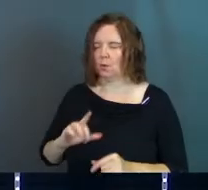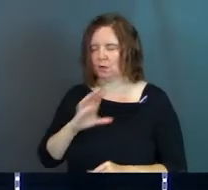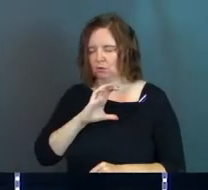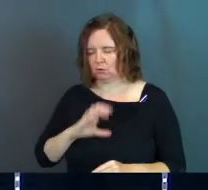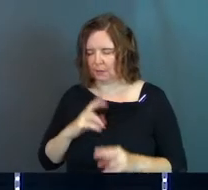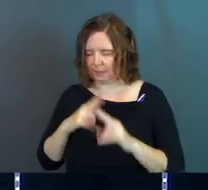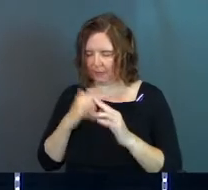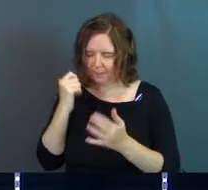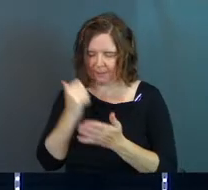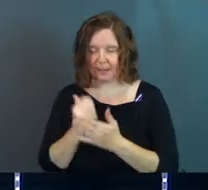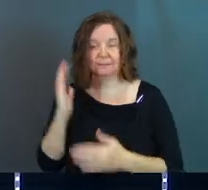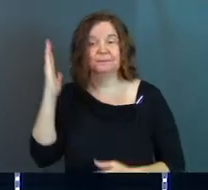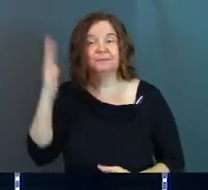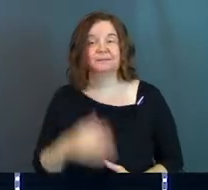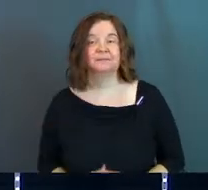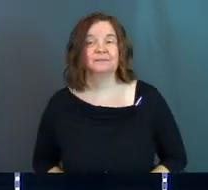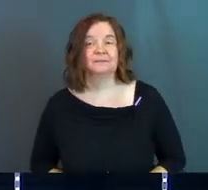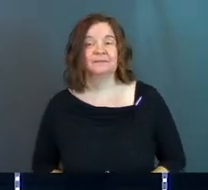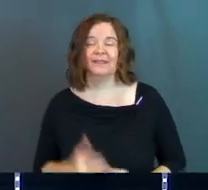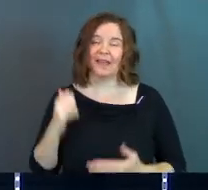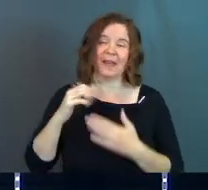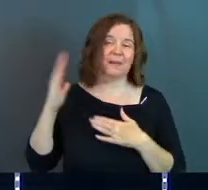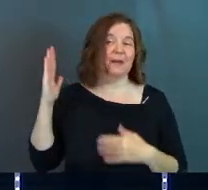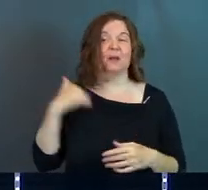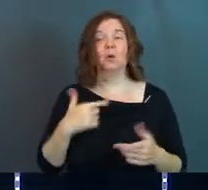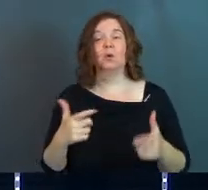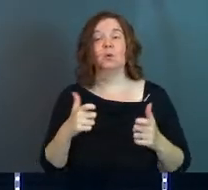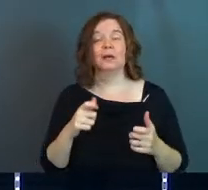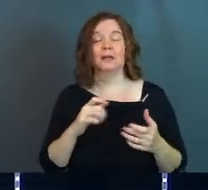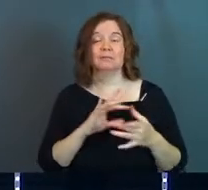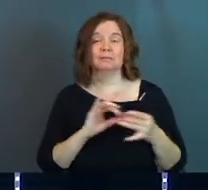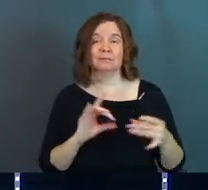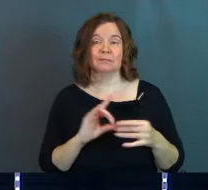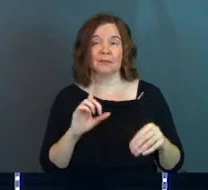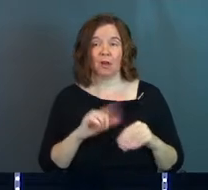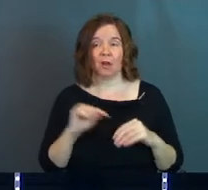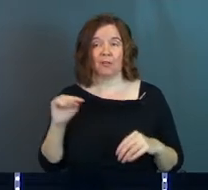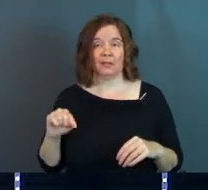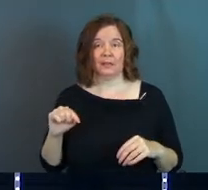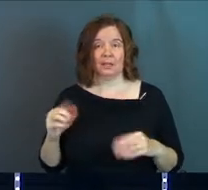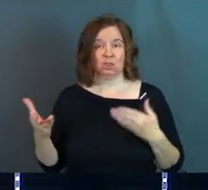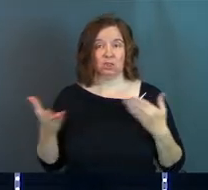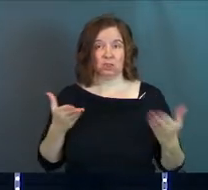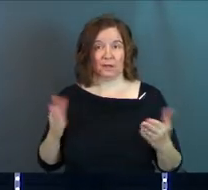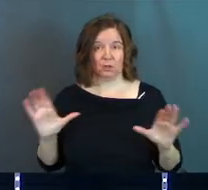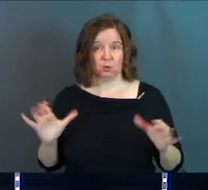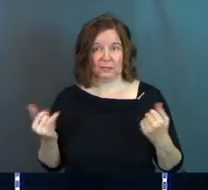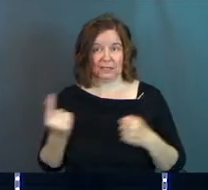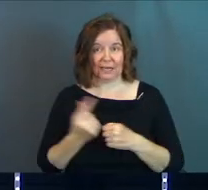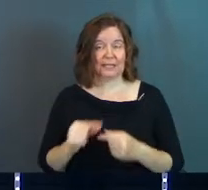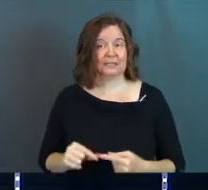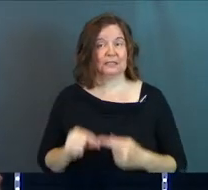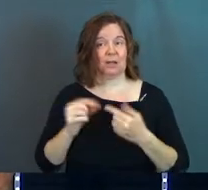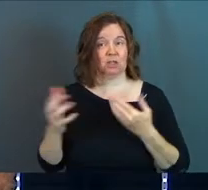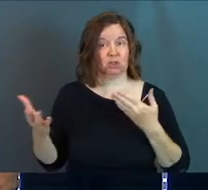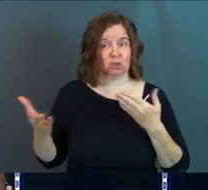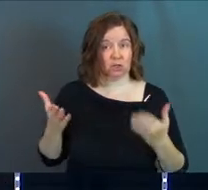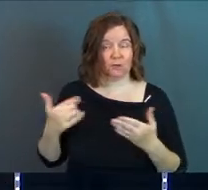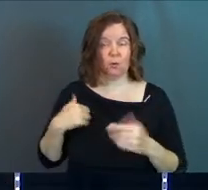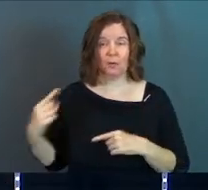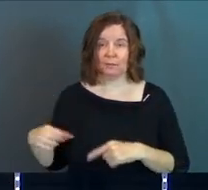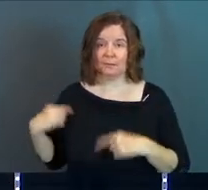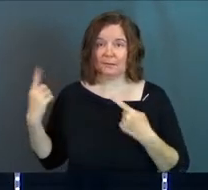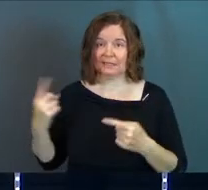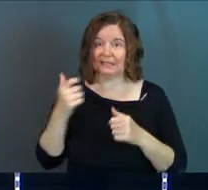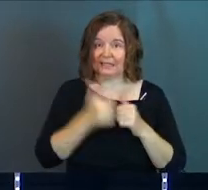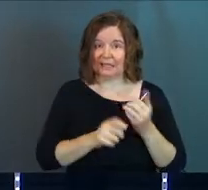In Christ's name, amen. Amen. Just a quick note on this service that we're doing today. It's a special service. We've been doing